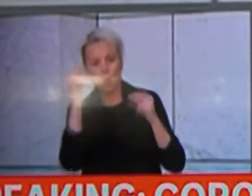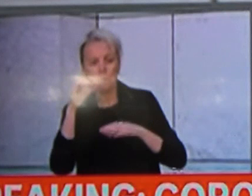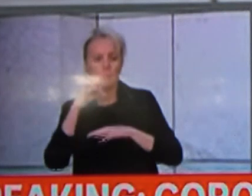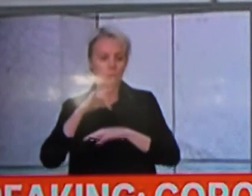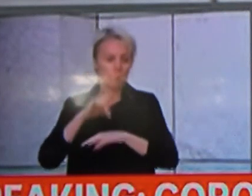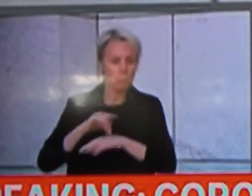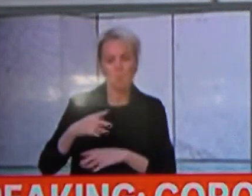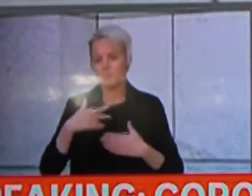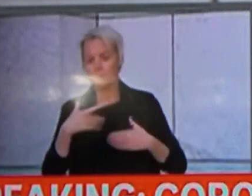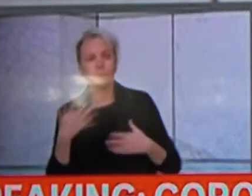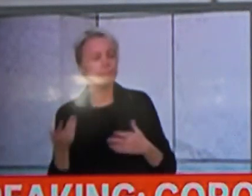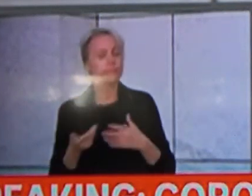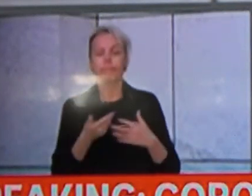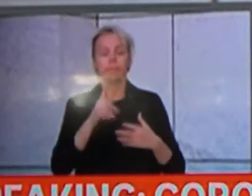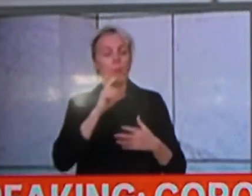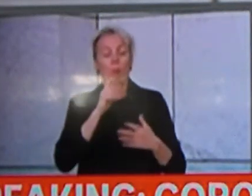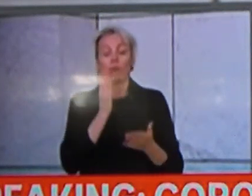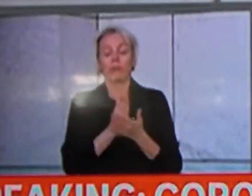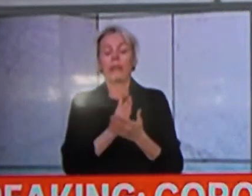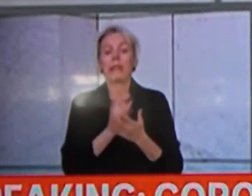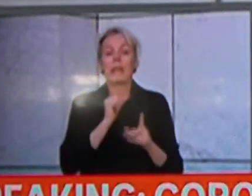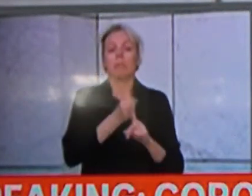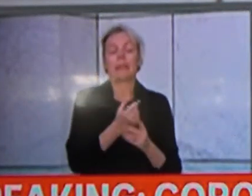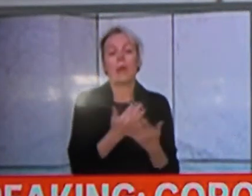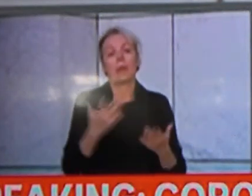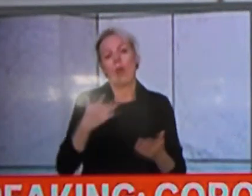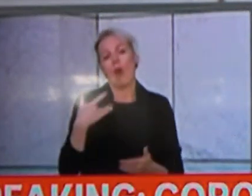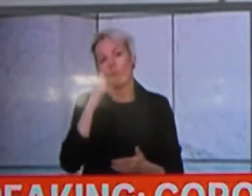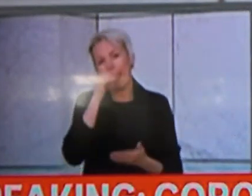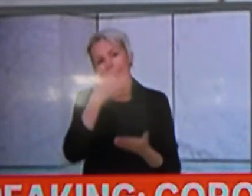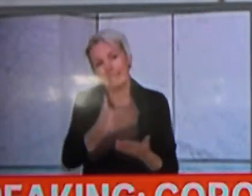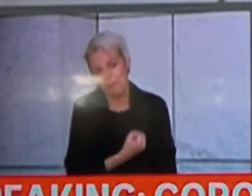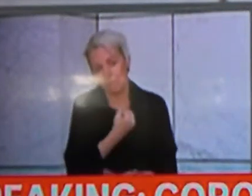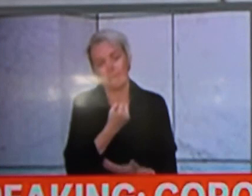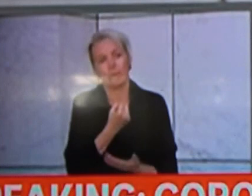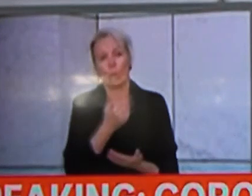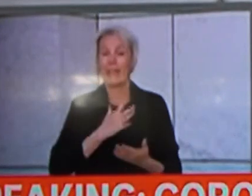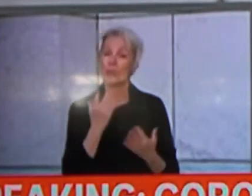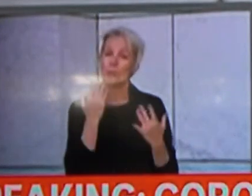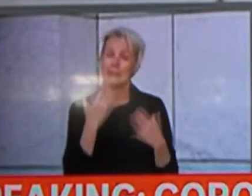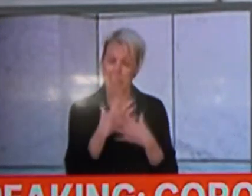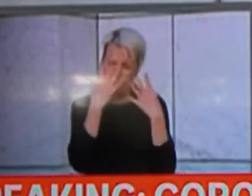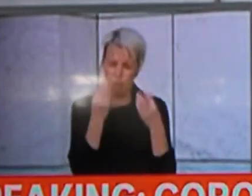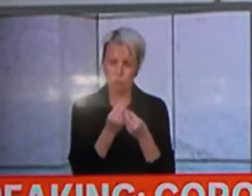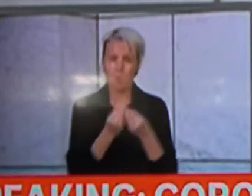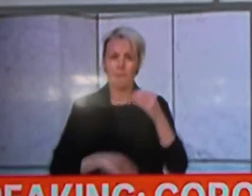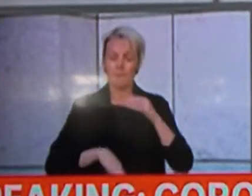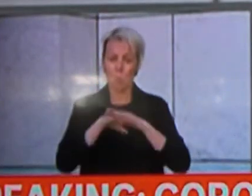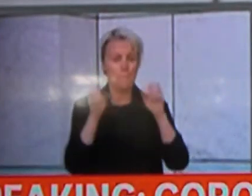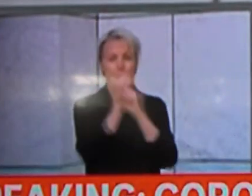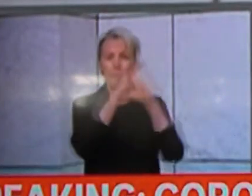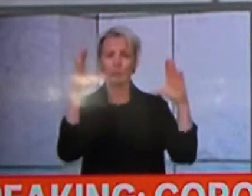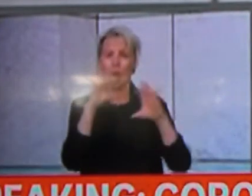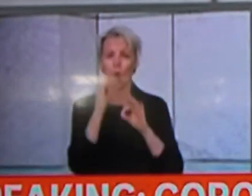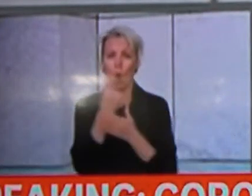paramount consideration also of the National Cabinet, but we will continue to consider all of these issues based on the expert advice. We will